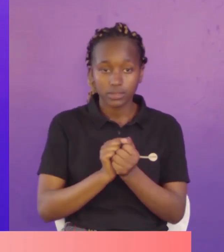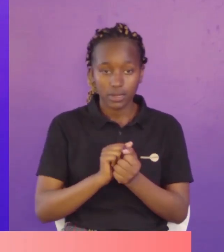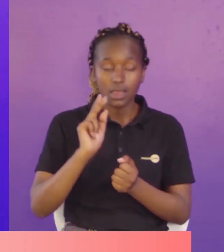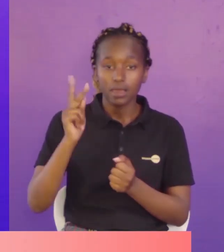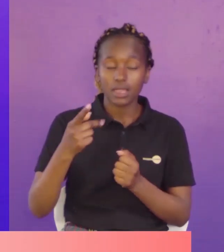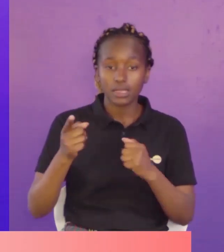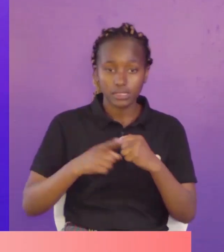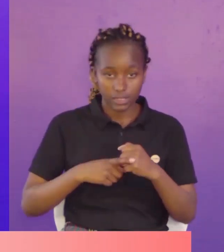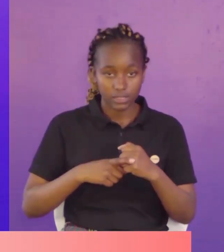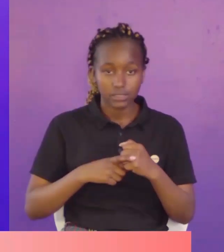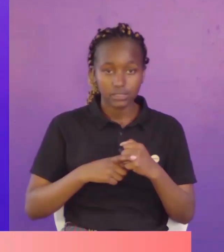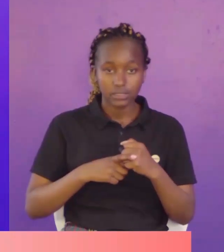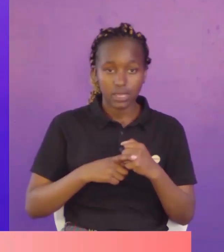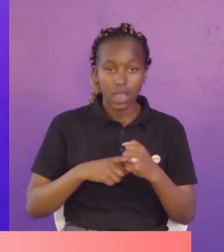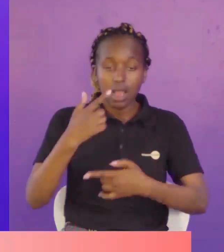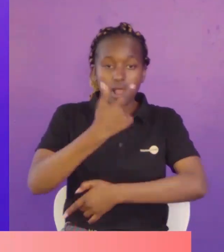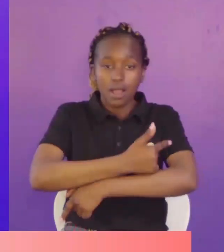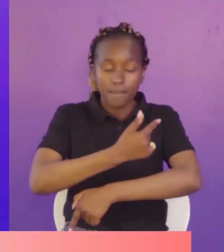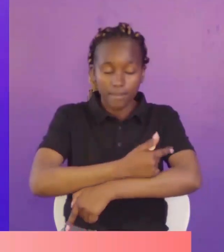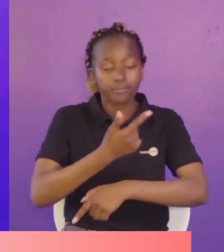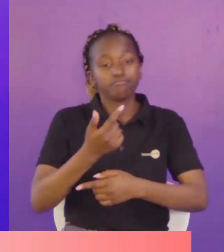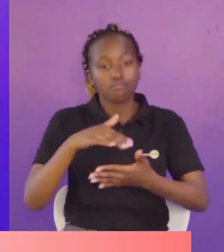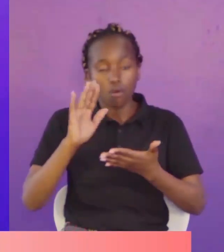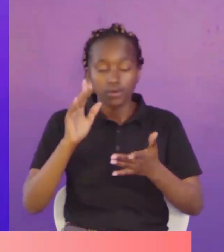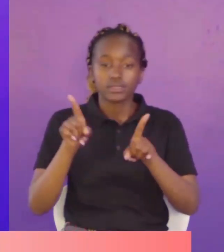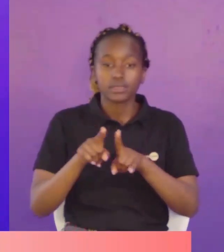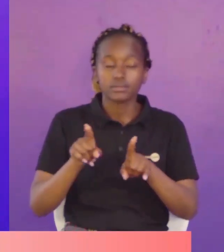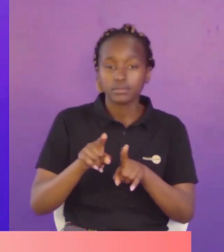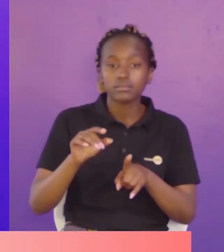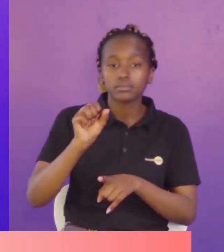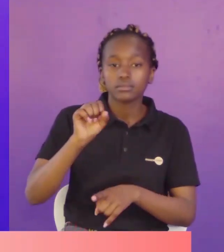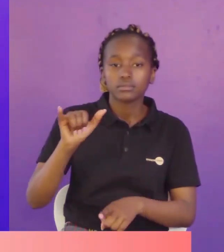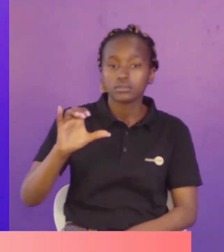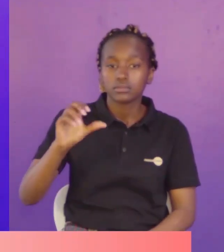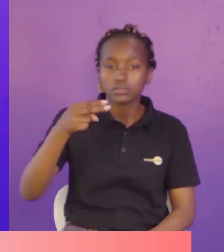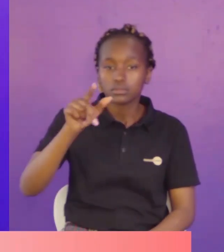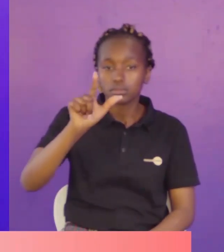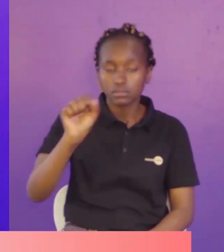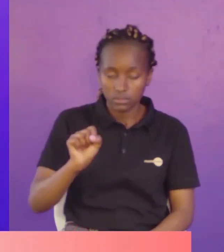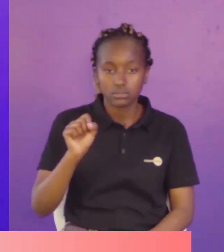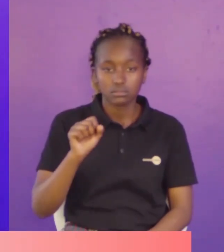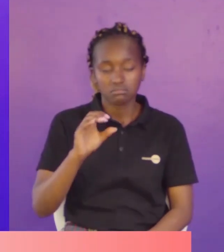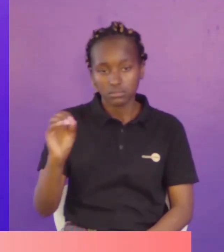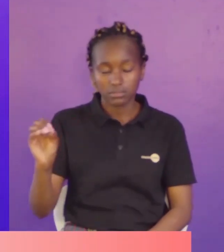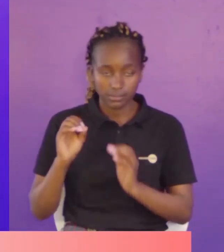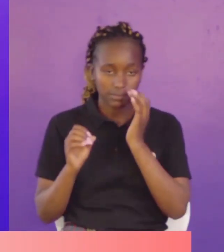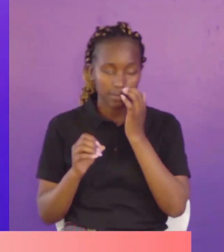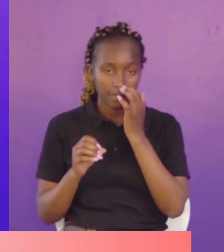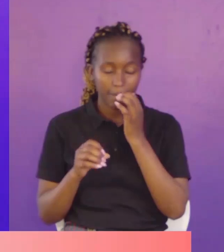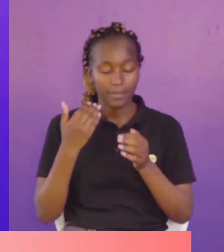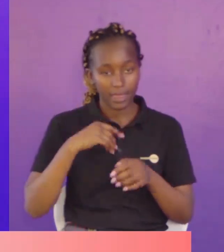6, while Seychelles has 0. I think this group is already speaking for itself. Yeah. Ivory Coast and Gabon